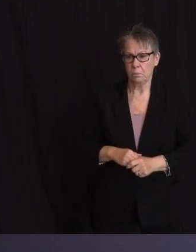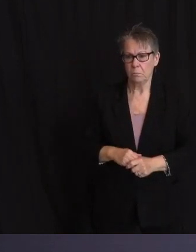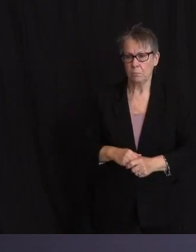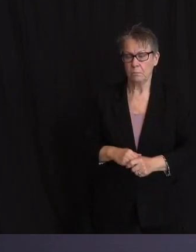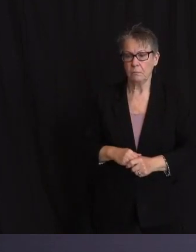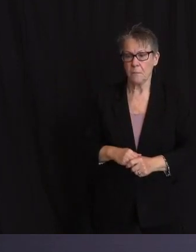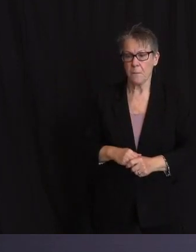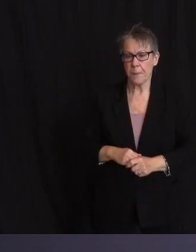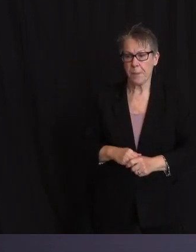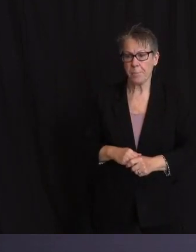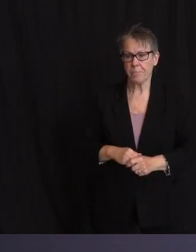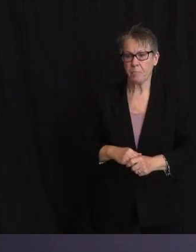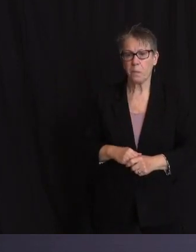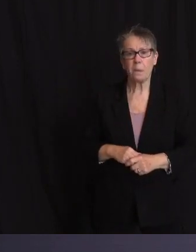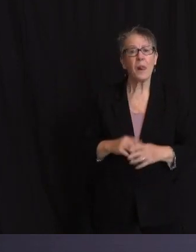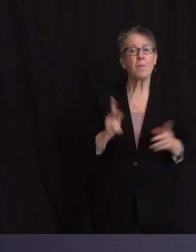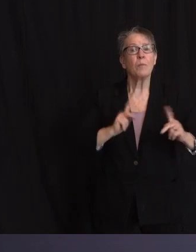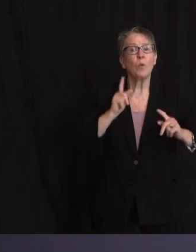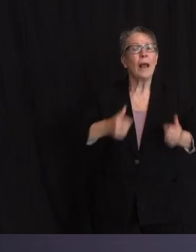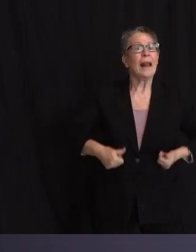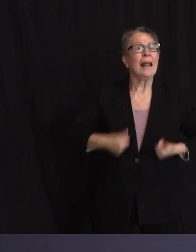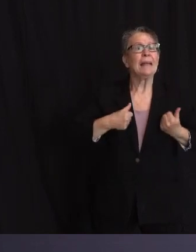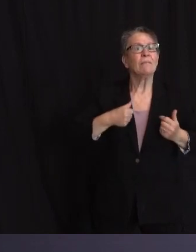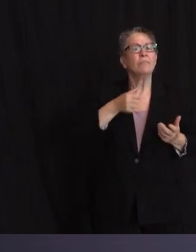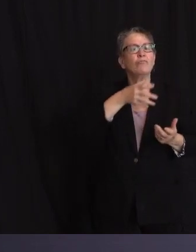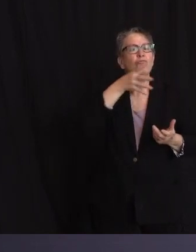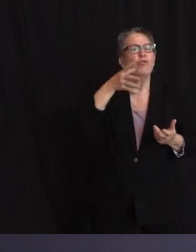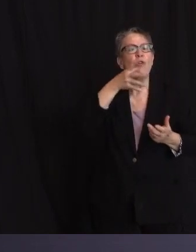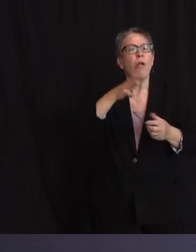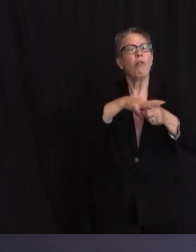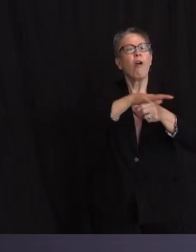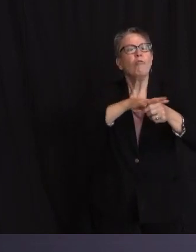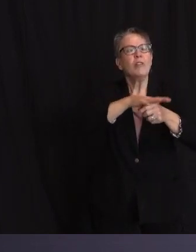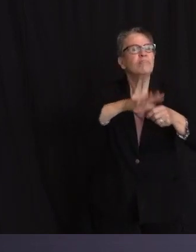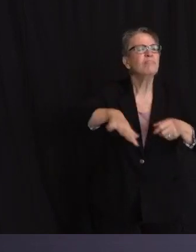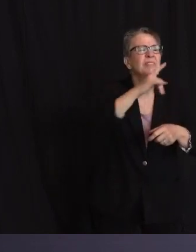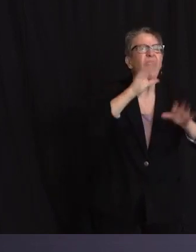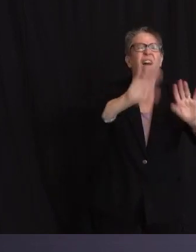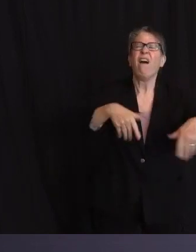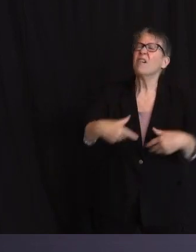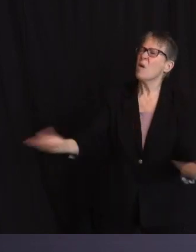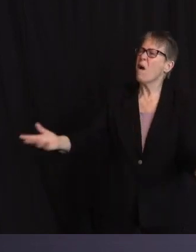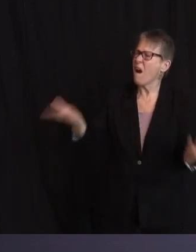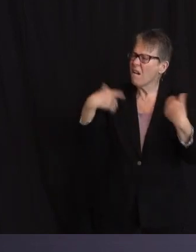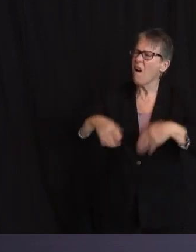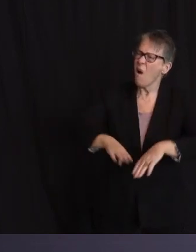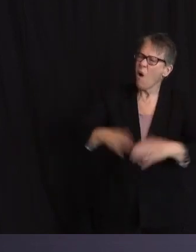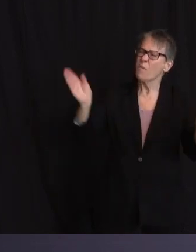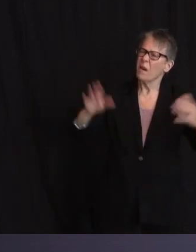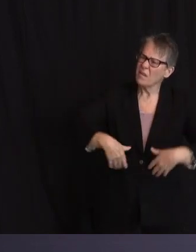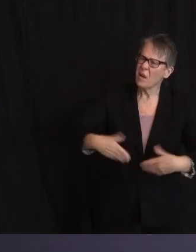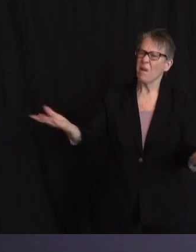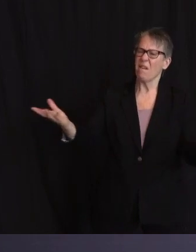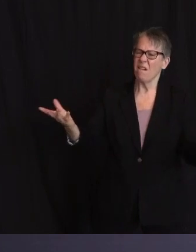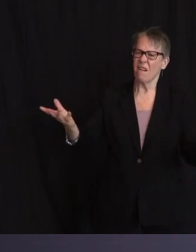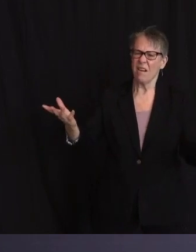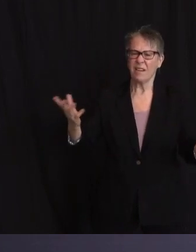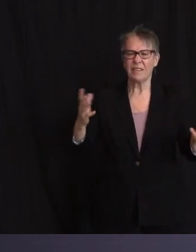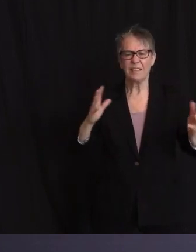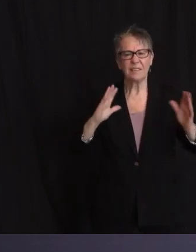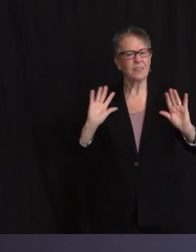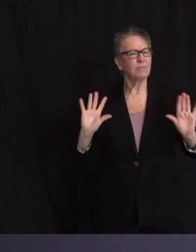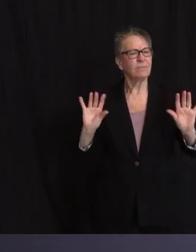one park in one county, we got some of the nicest parks in America, never mind the region, and the entire region will come descend on that park, including from out of